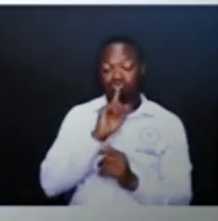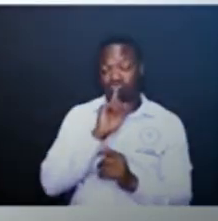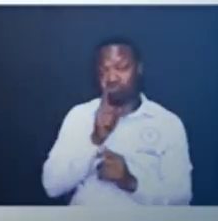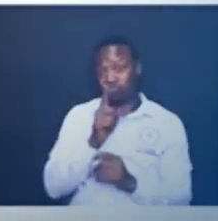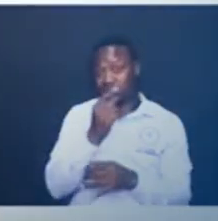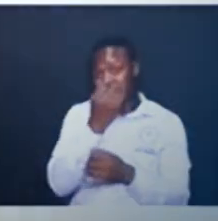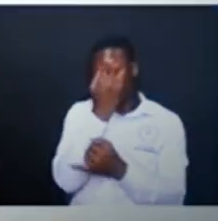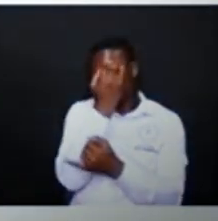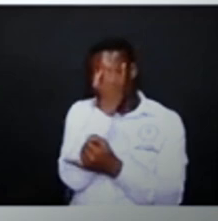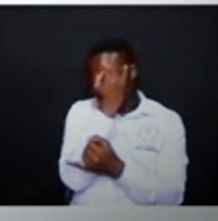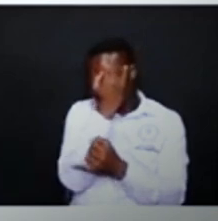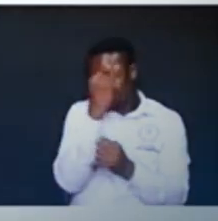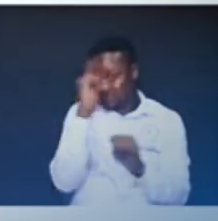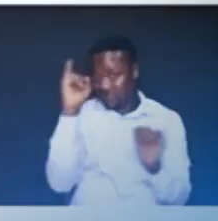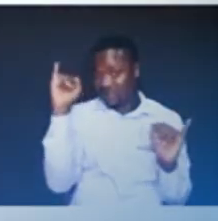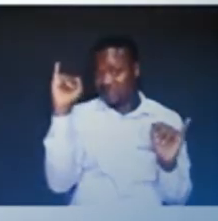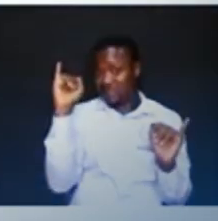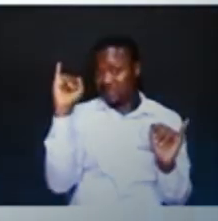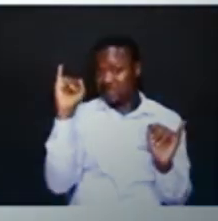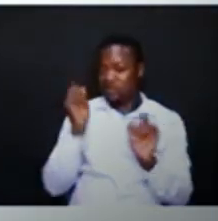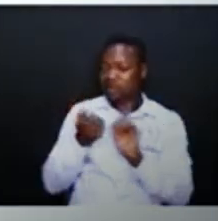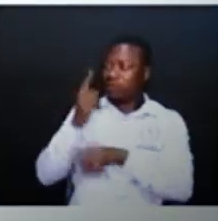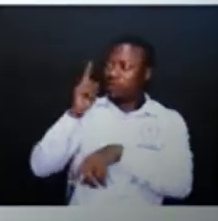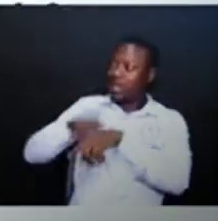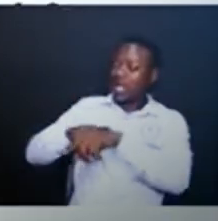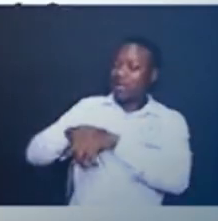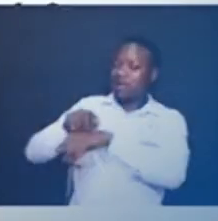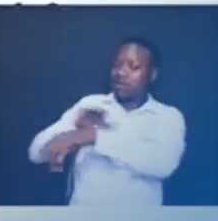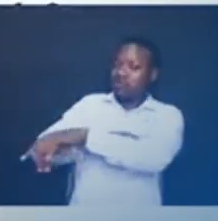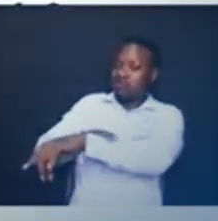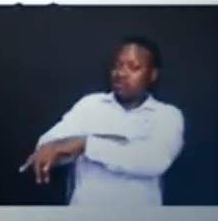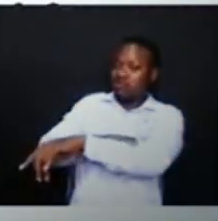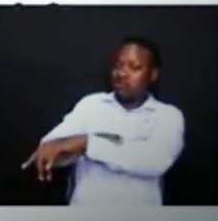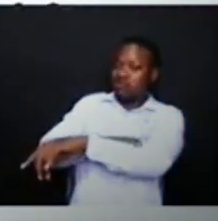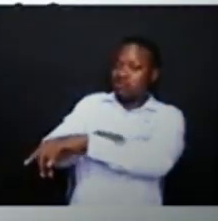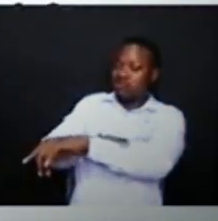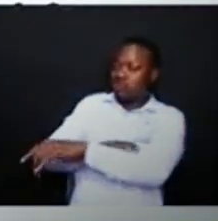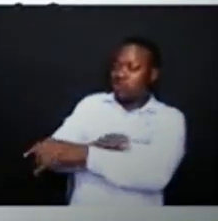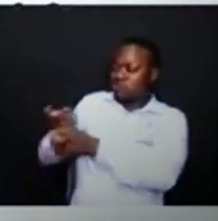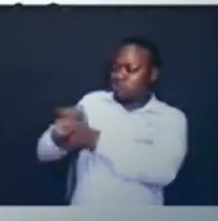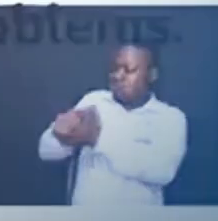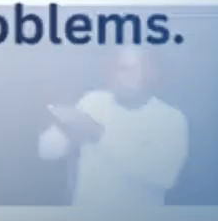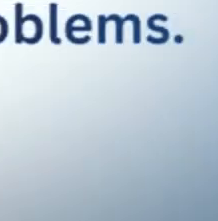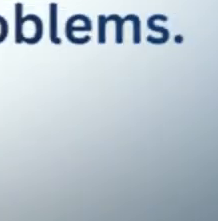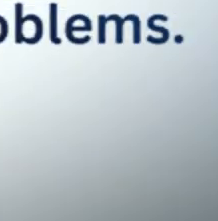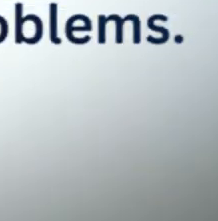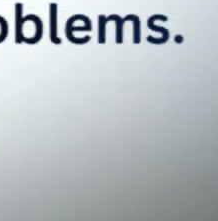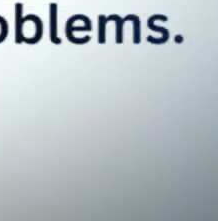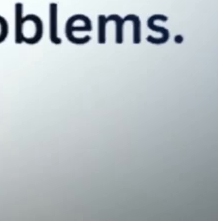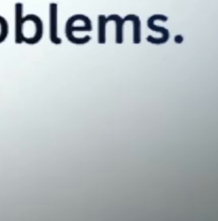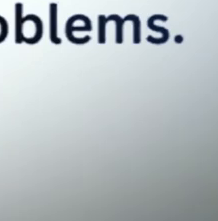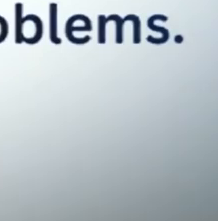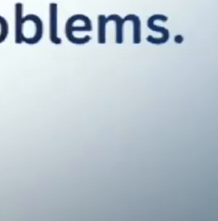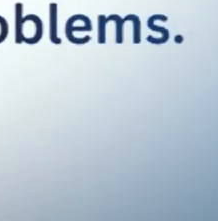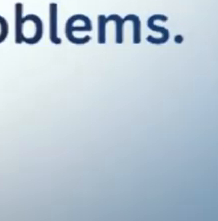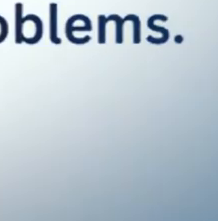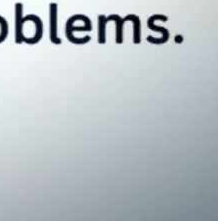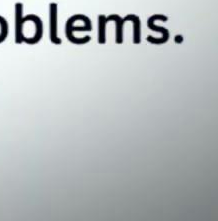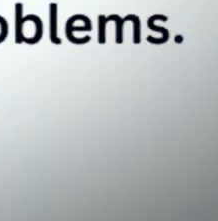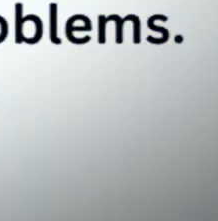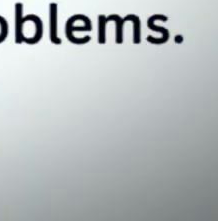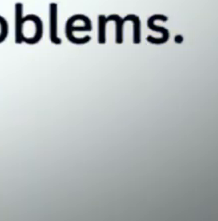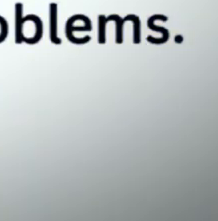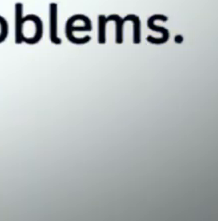and sisters, from colonial rule does not solve our problems. Now